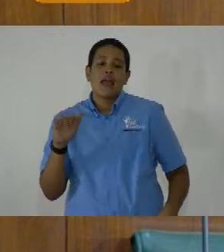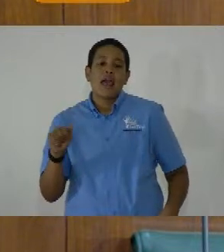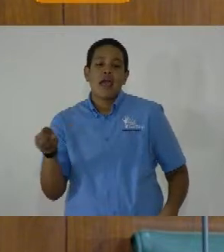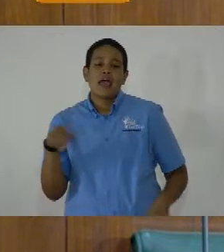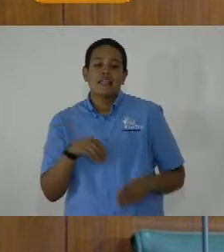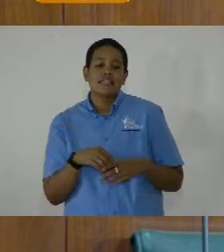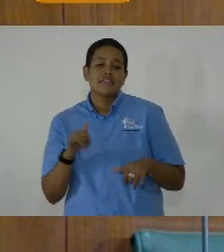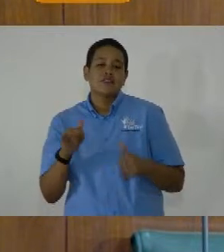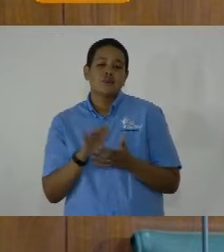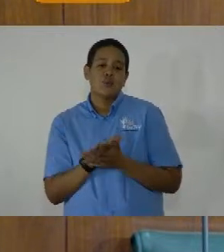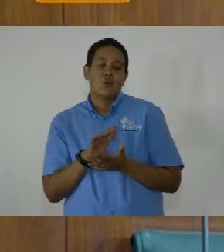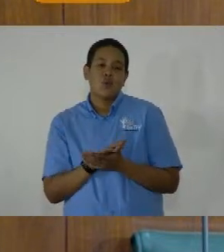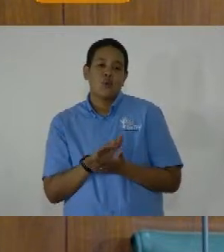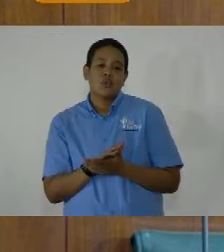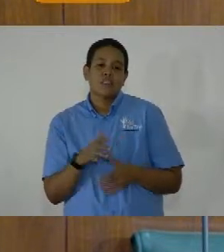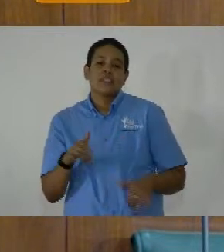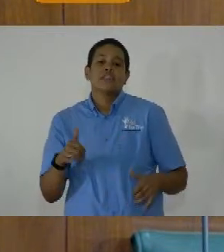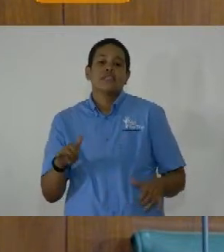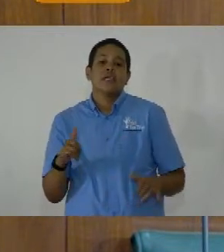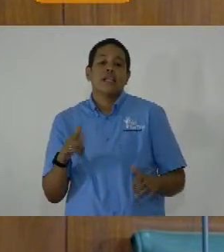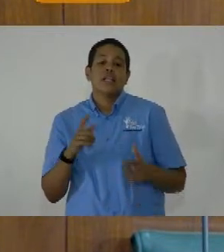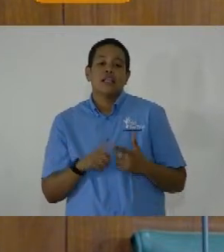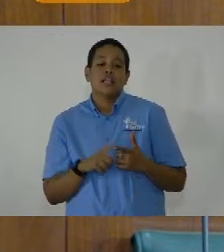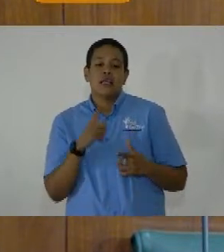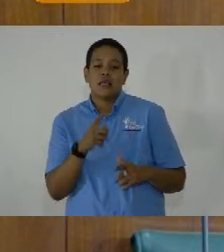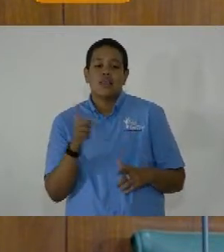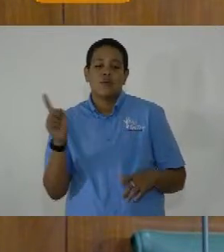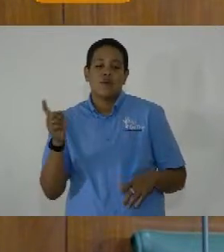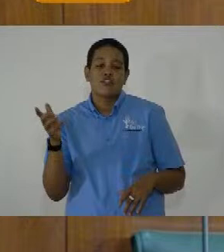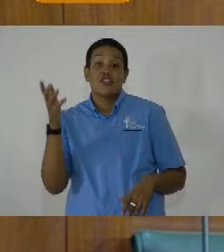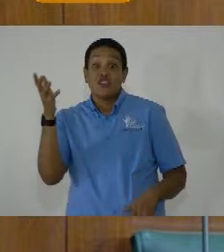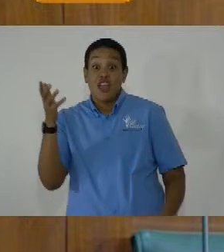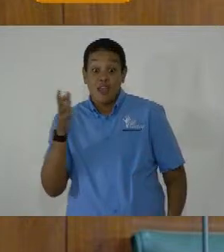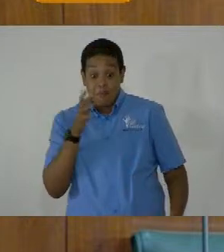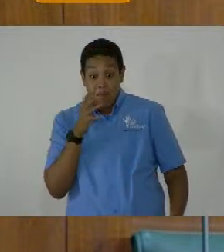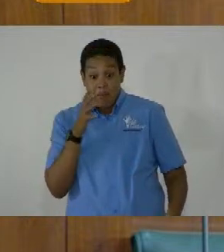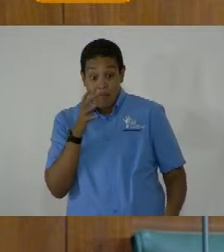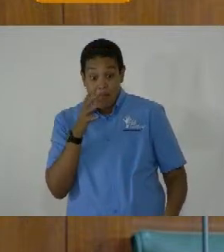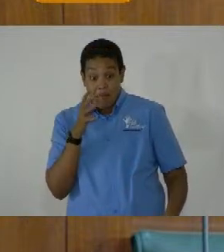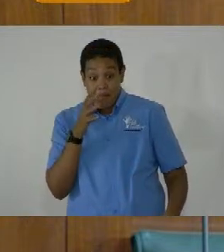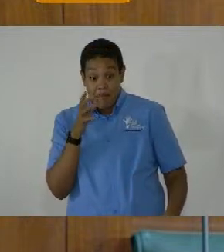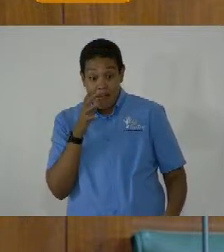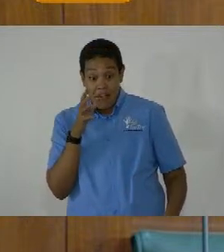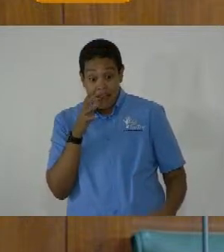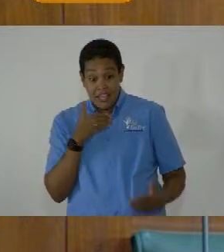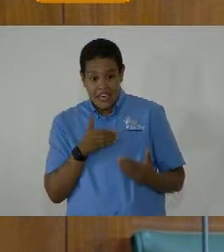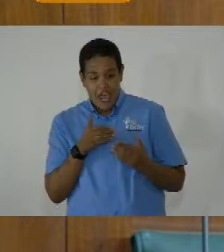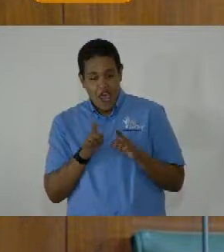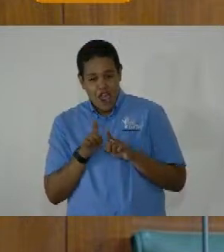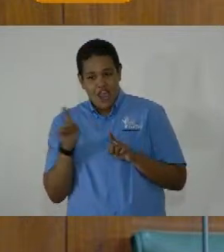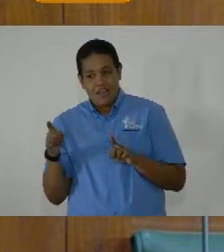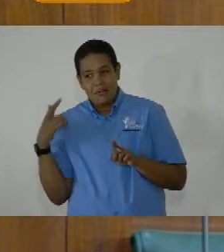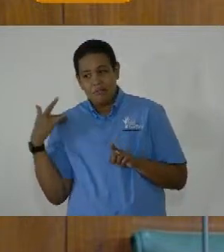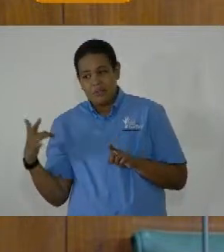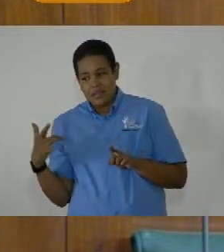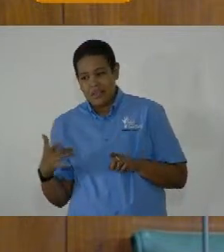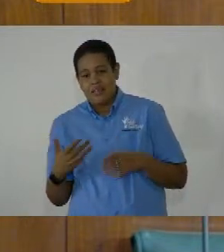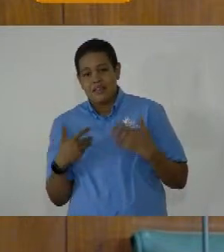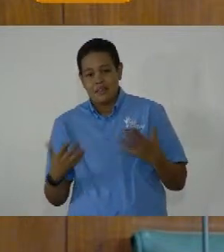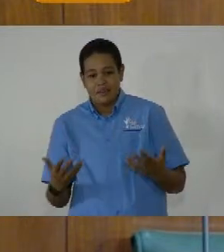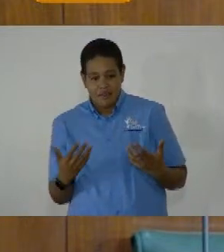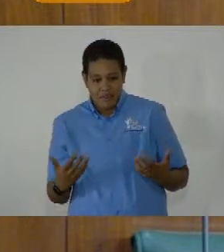in school, and wherever she is, the mother is not very far off. So I